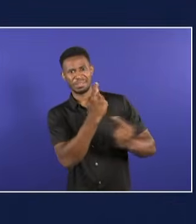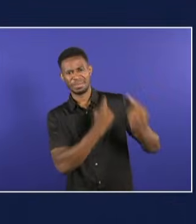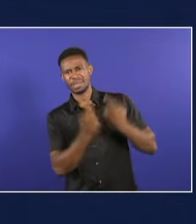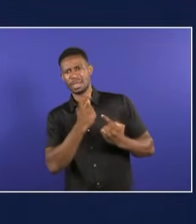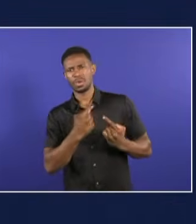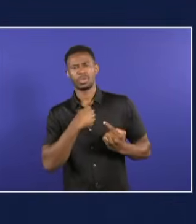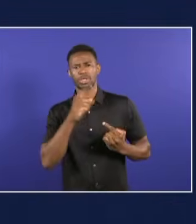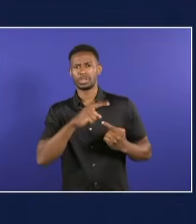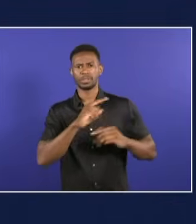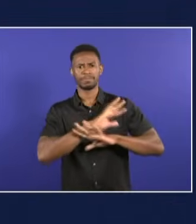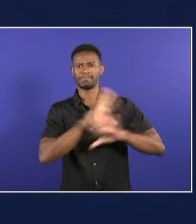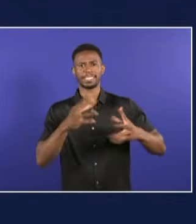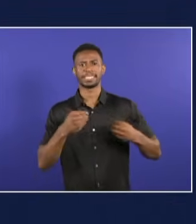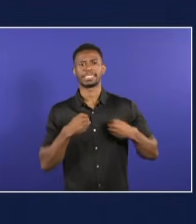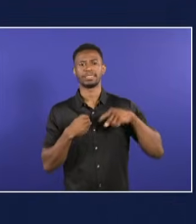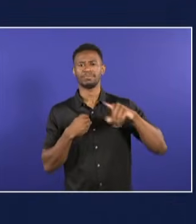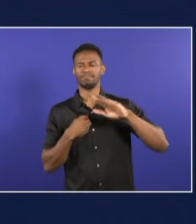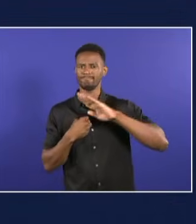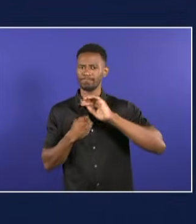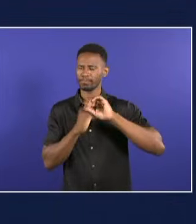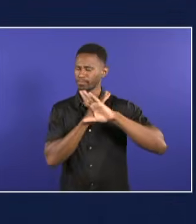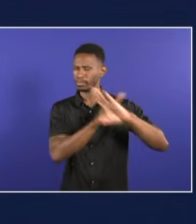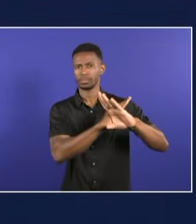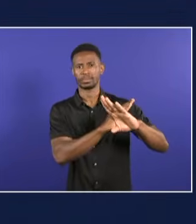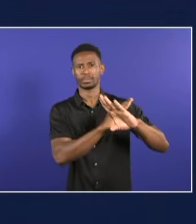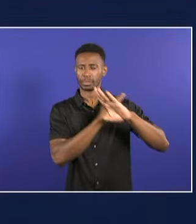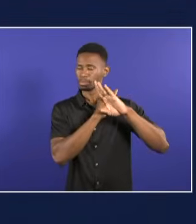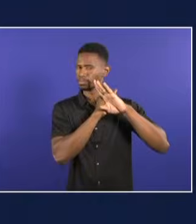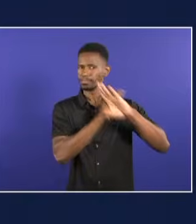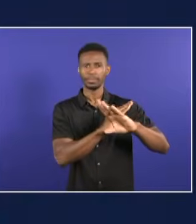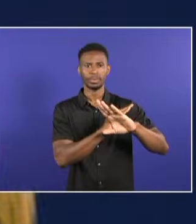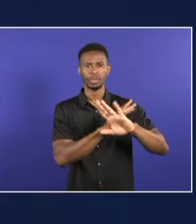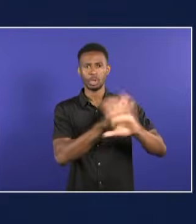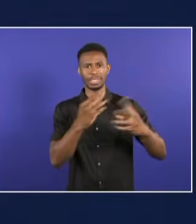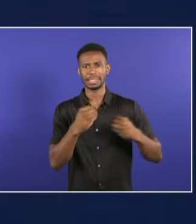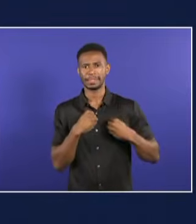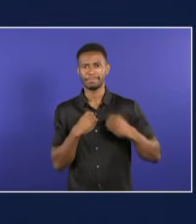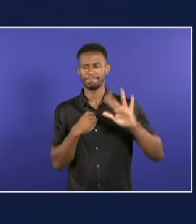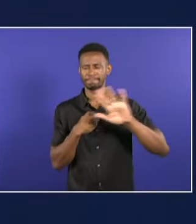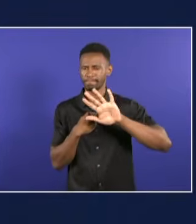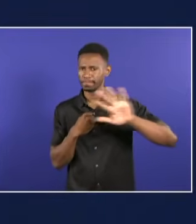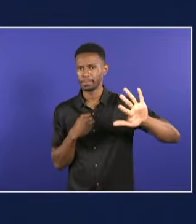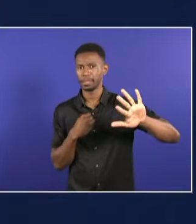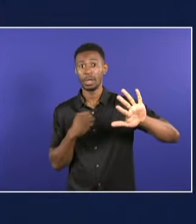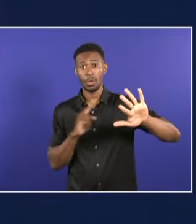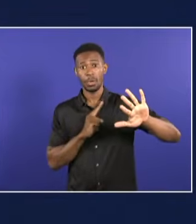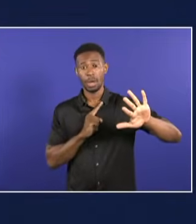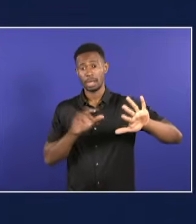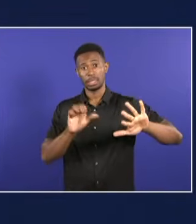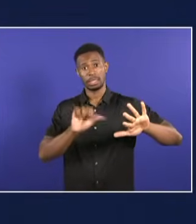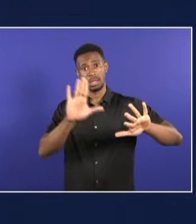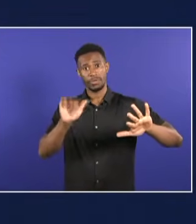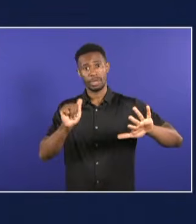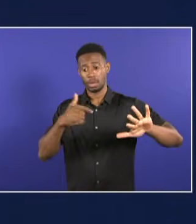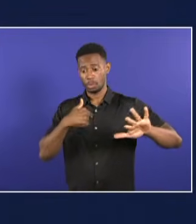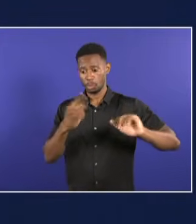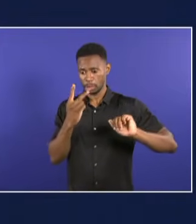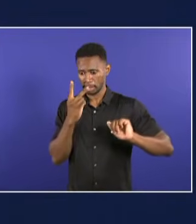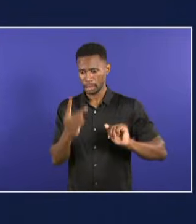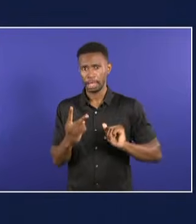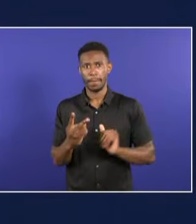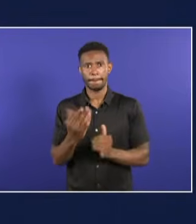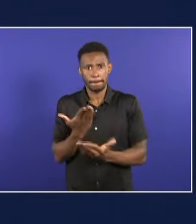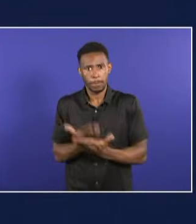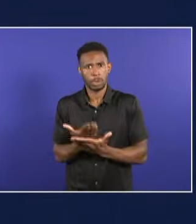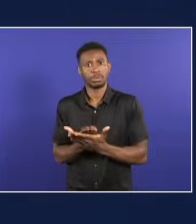We love this country and we believe deeply in its future. South Africa is filled, the huge majority of our country